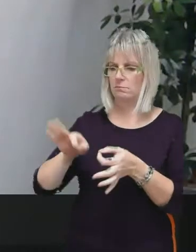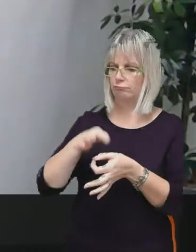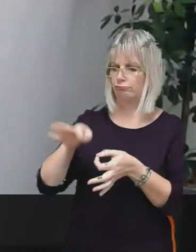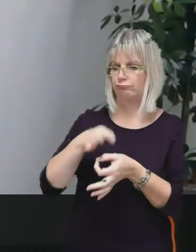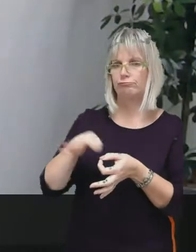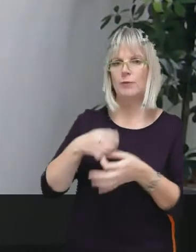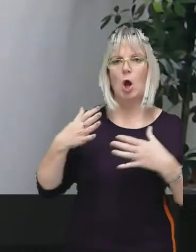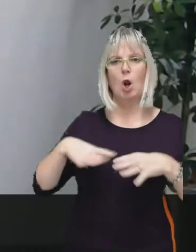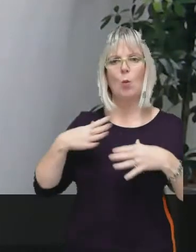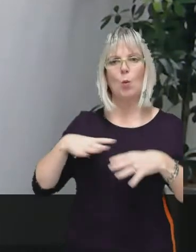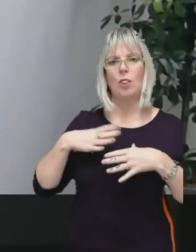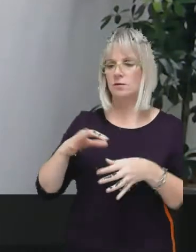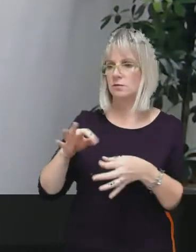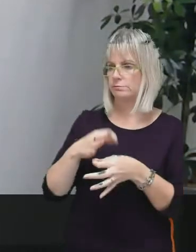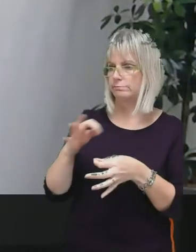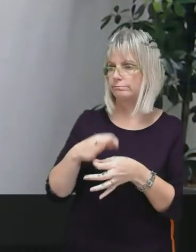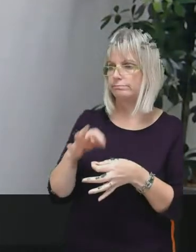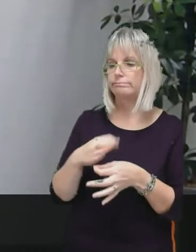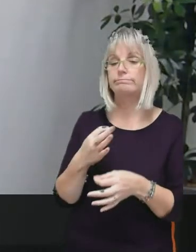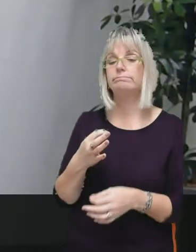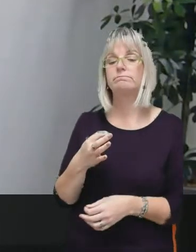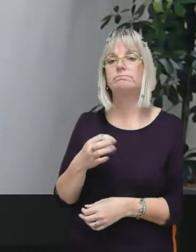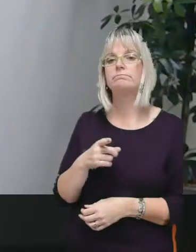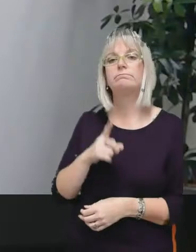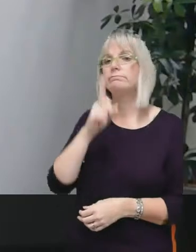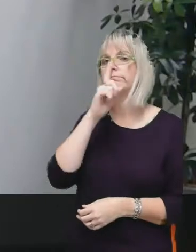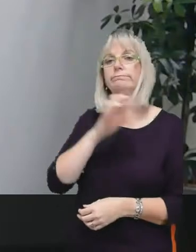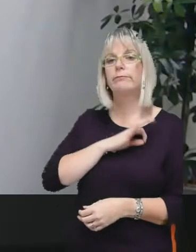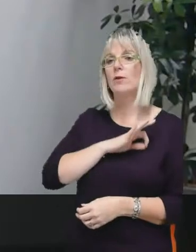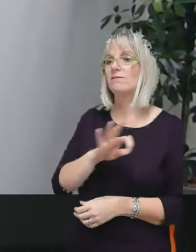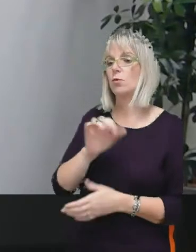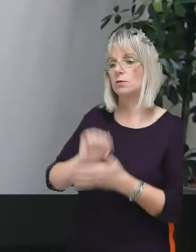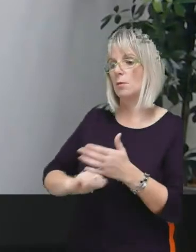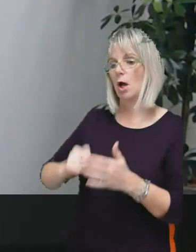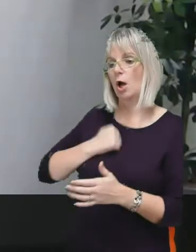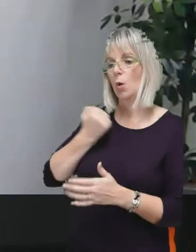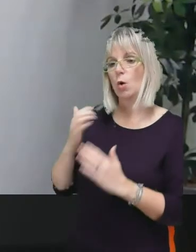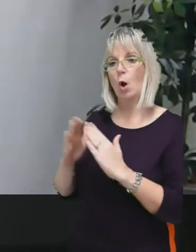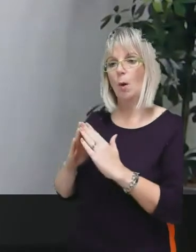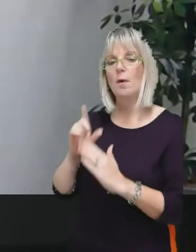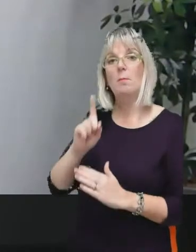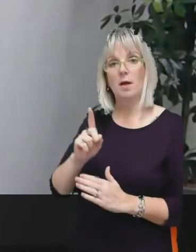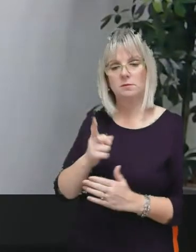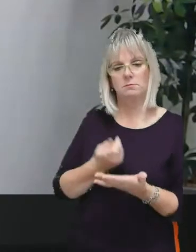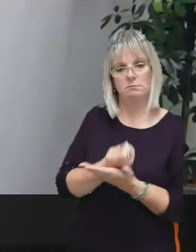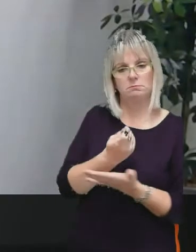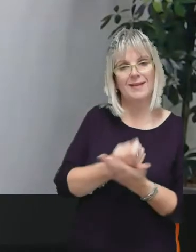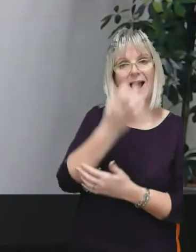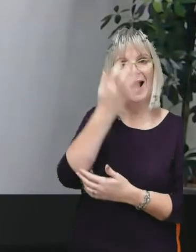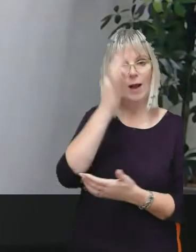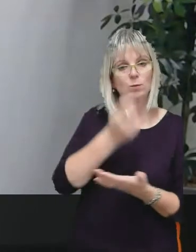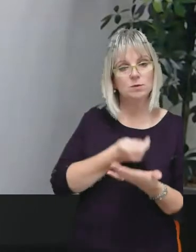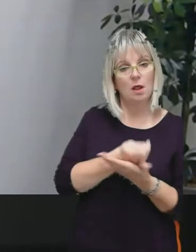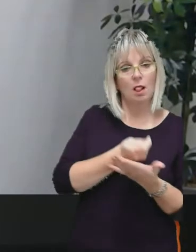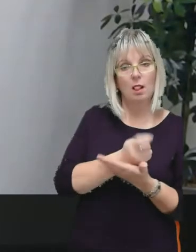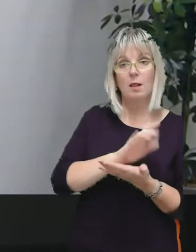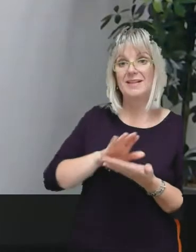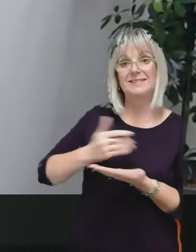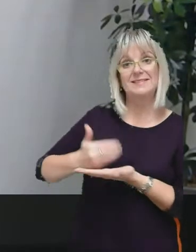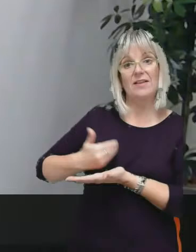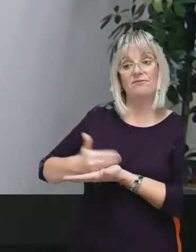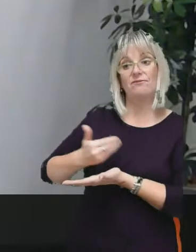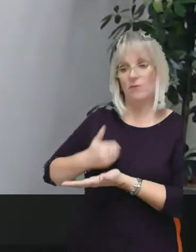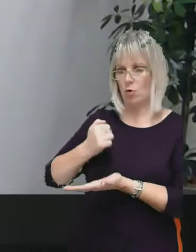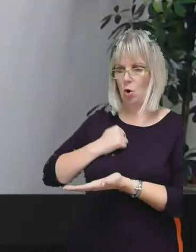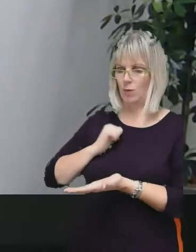Because they had a council home, my mum and dad could put money aside for a deposit to buy their own home. Unfortunately, over the last 20, 30